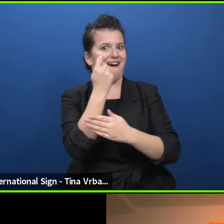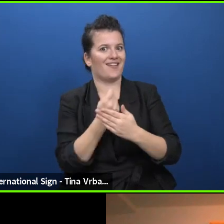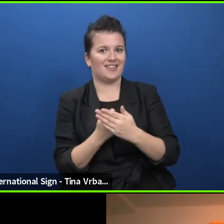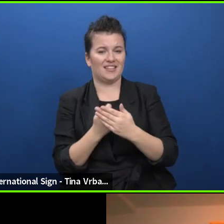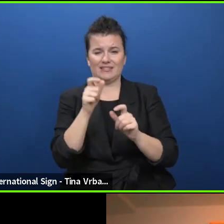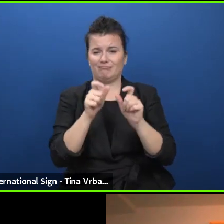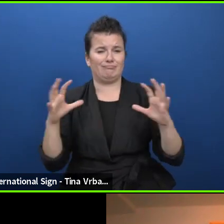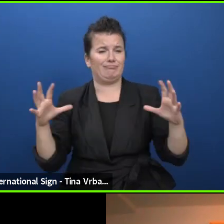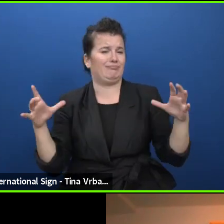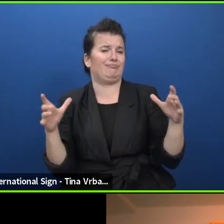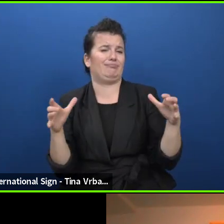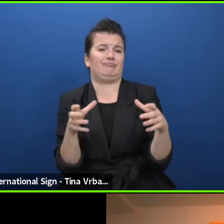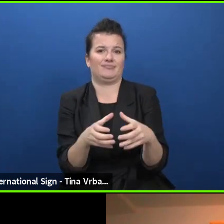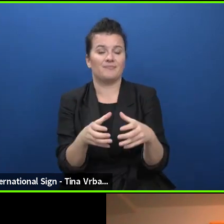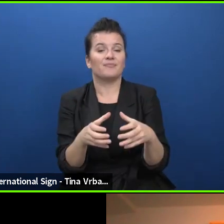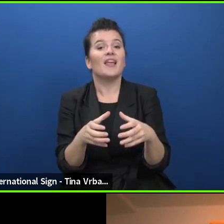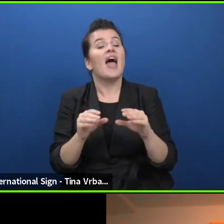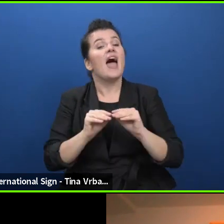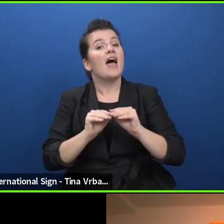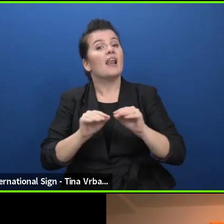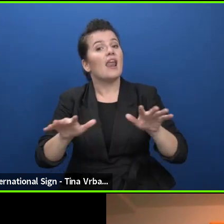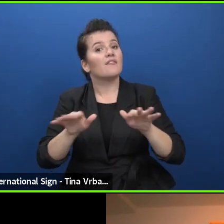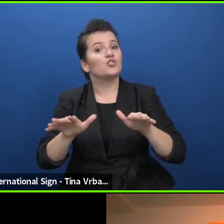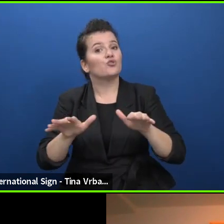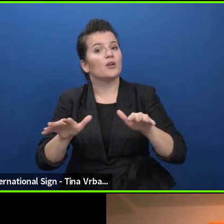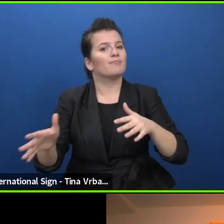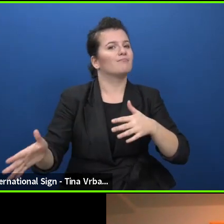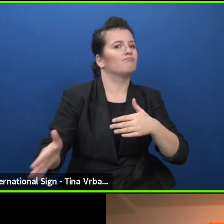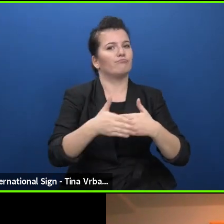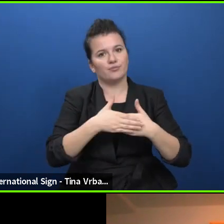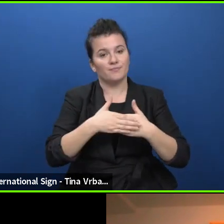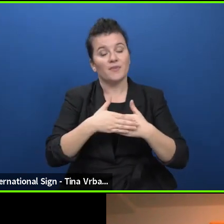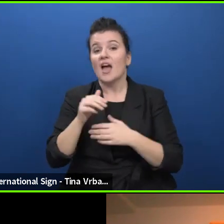and we meet back tomorrow at 9 o'clock for a day